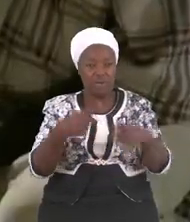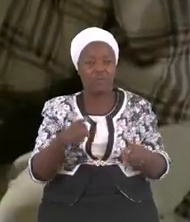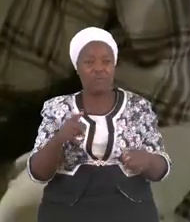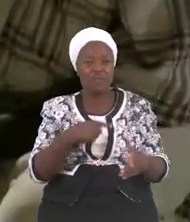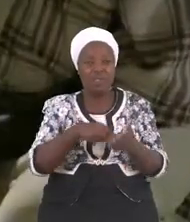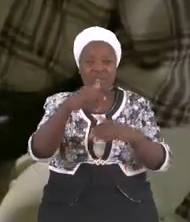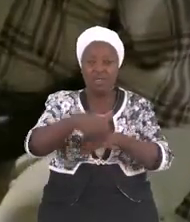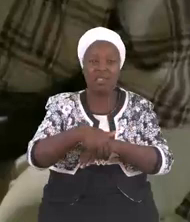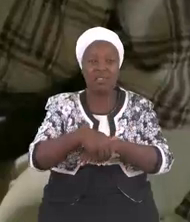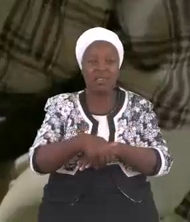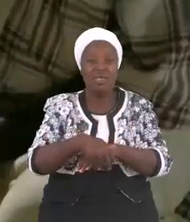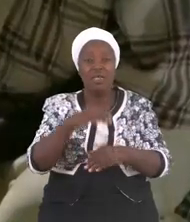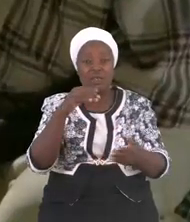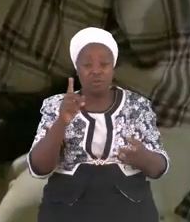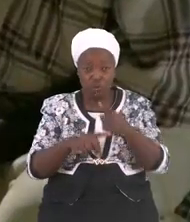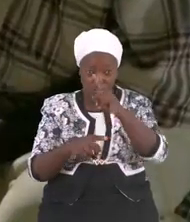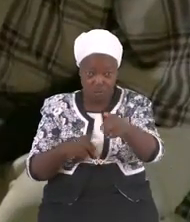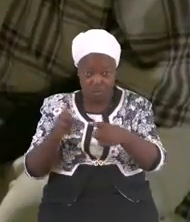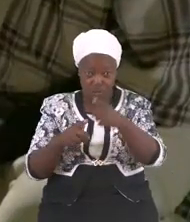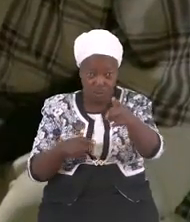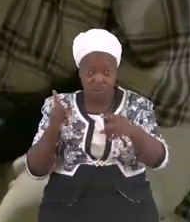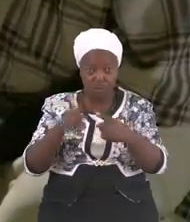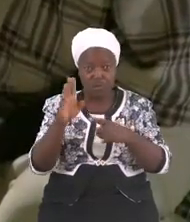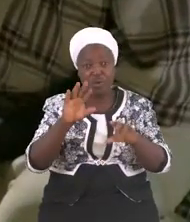I say to you, to your family, and to